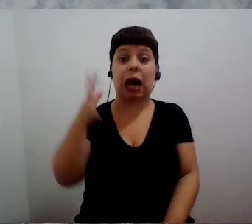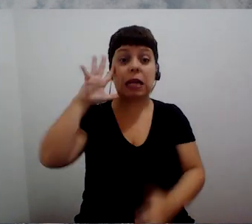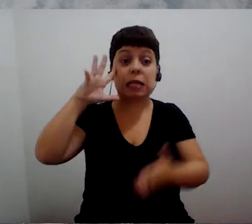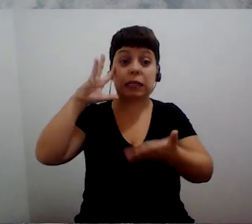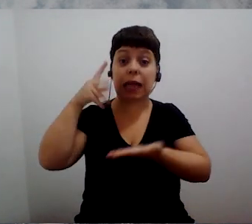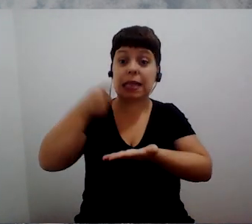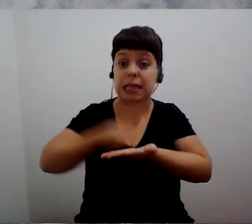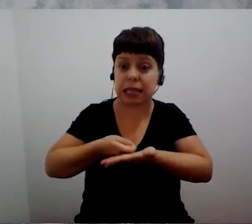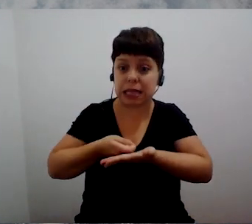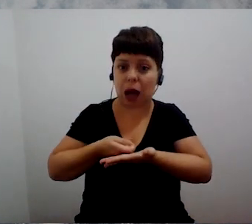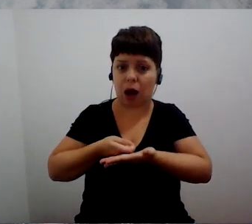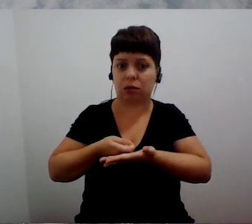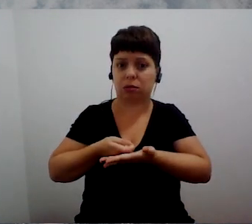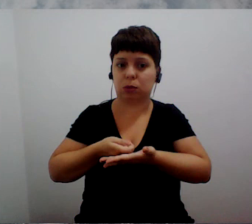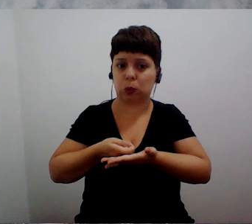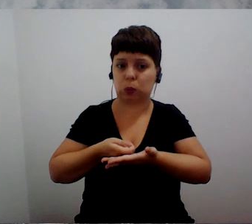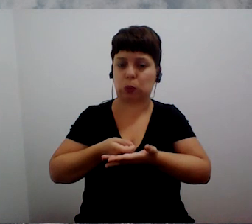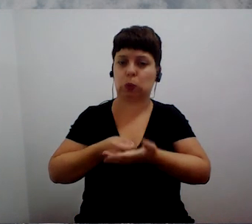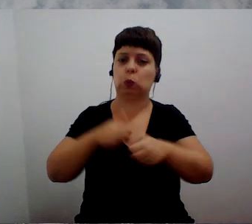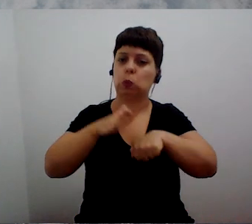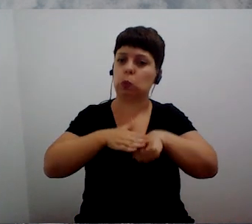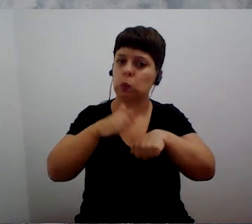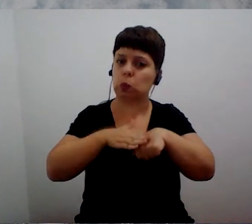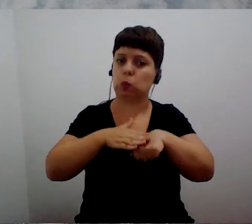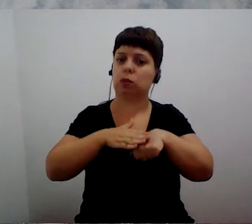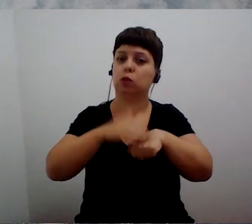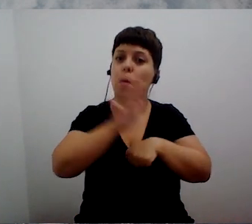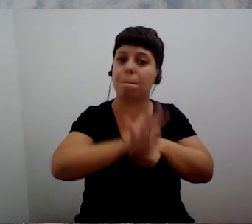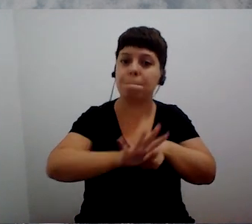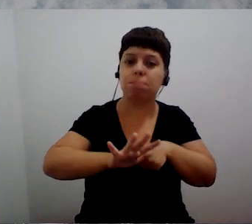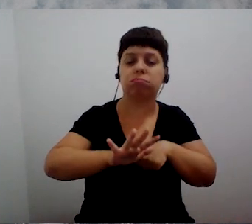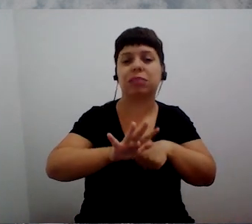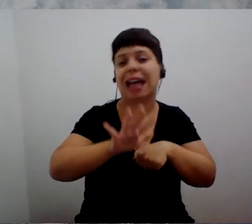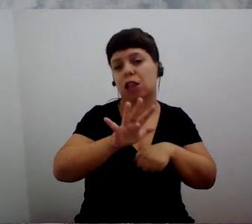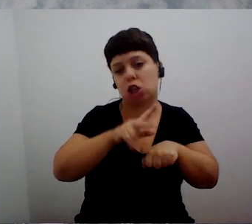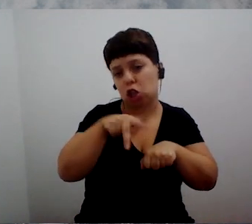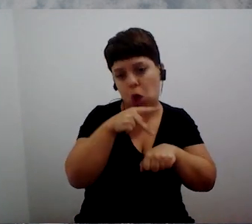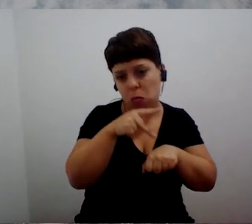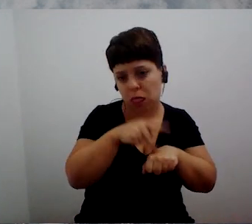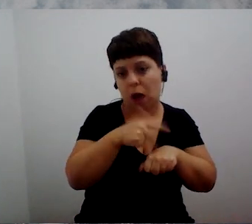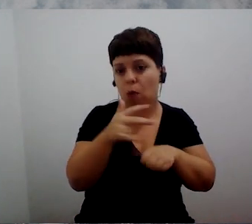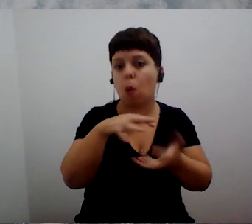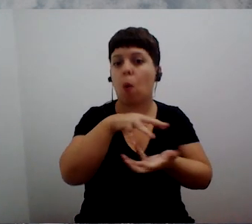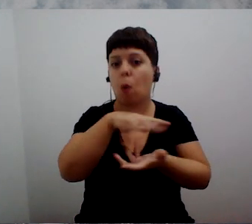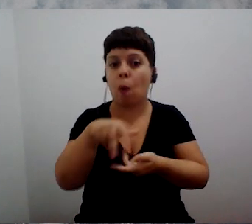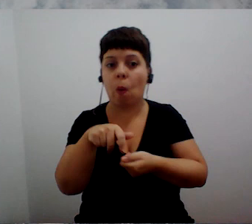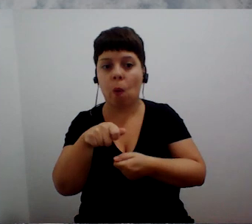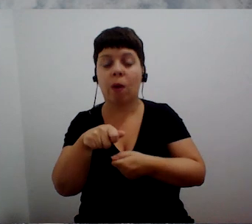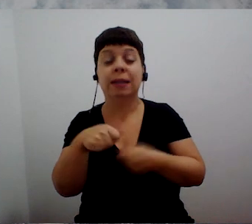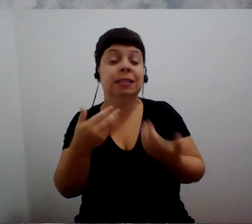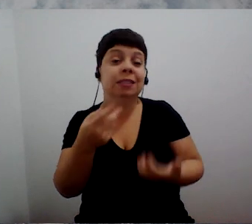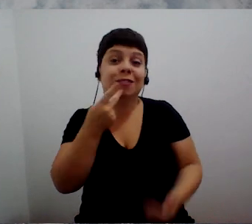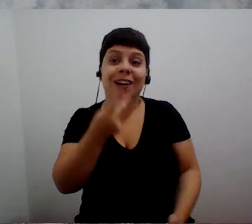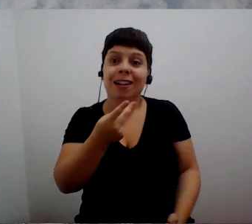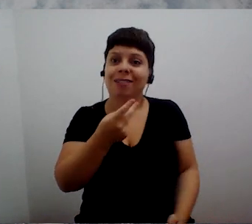decisions should also be implemented at national level and local level. So you could say that Brazil